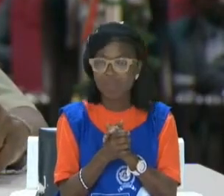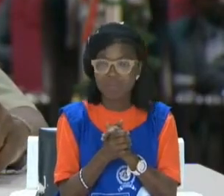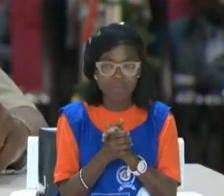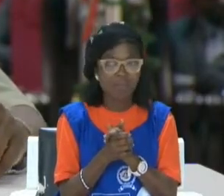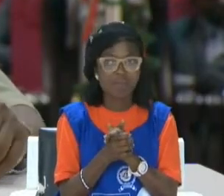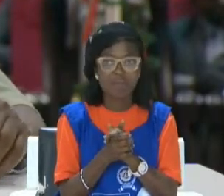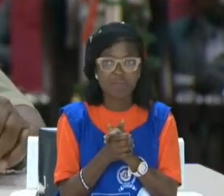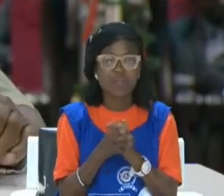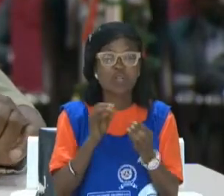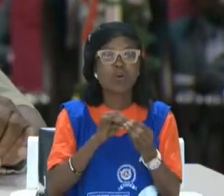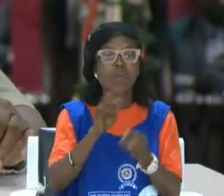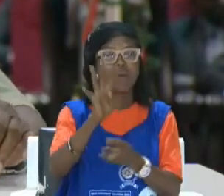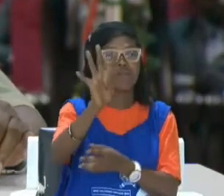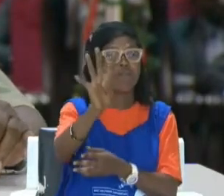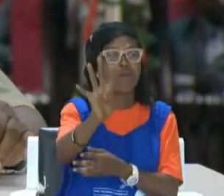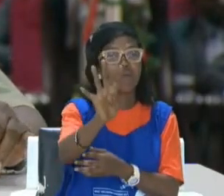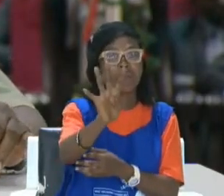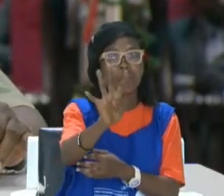Number four,